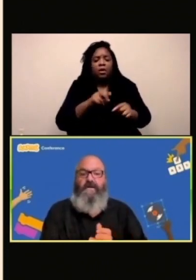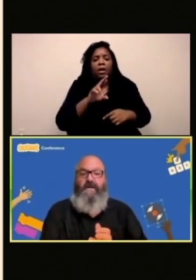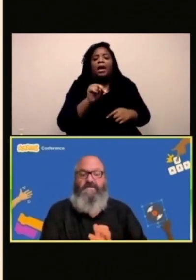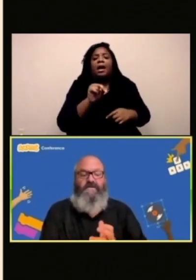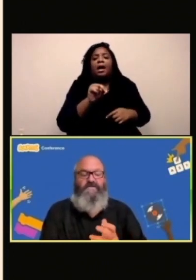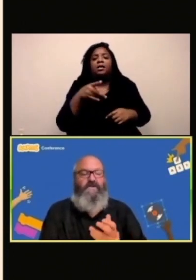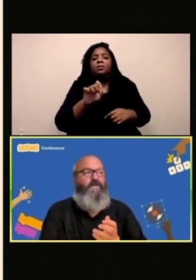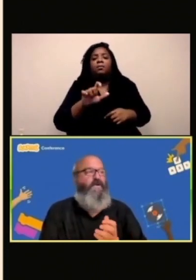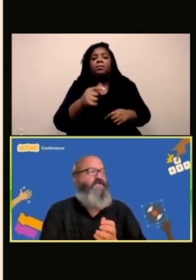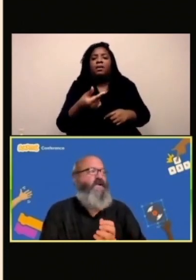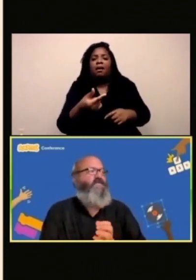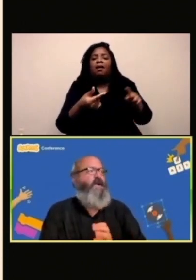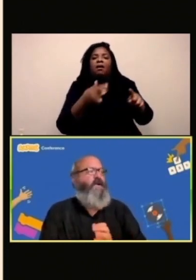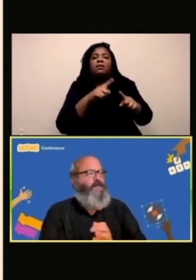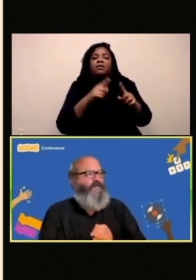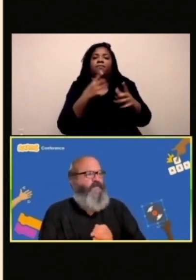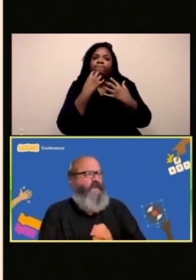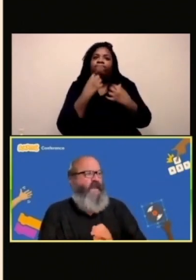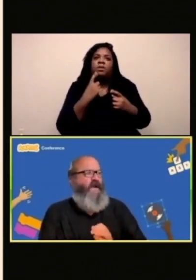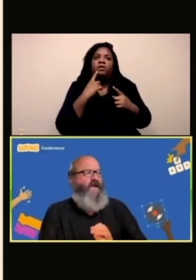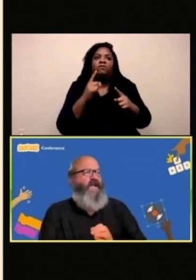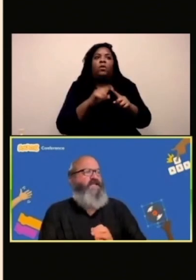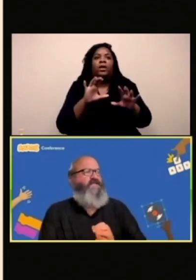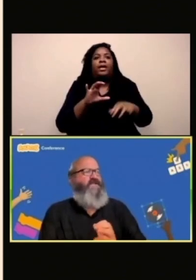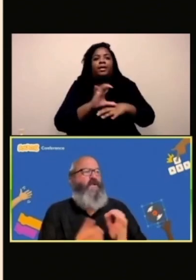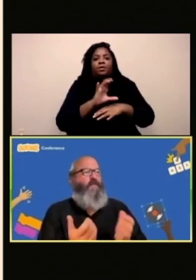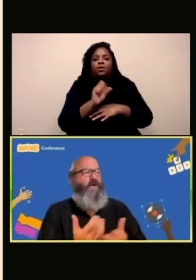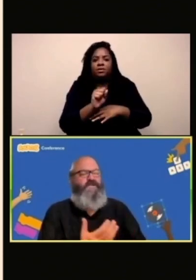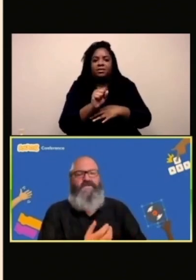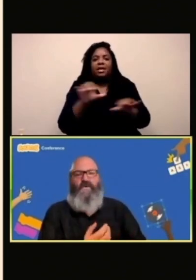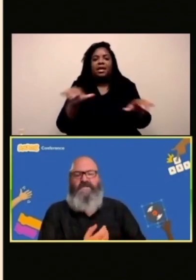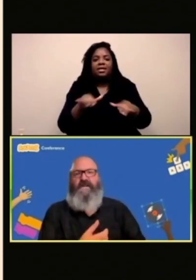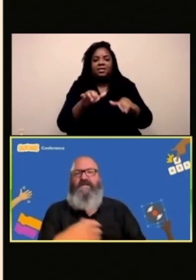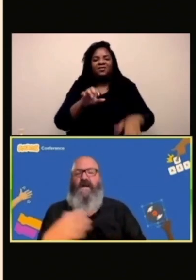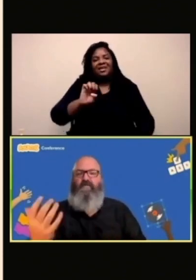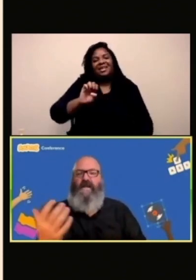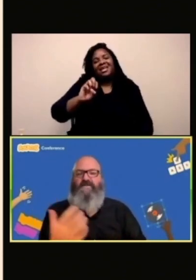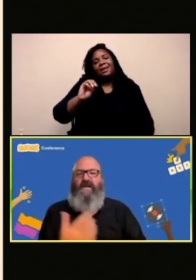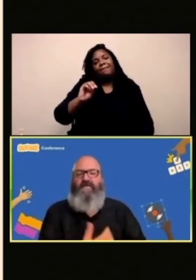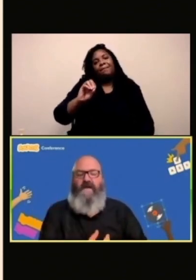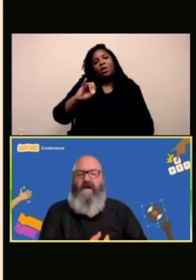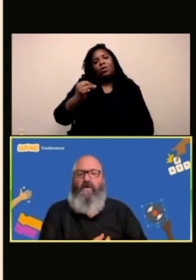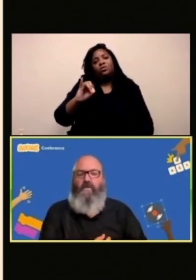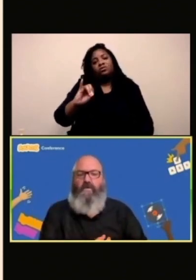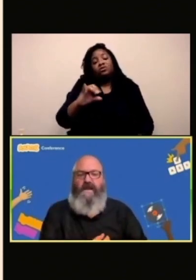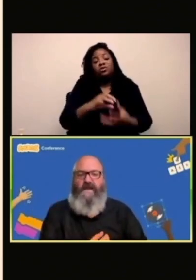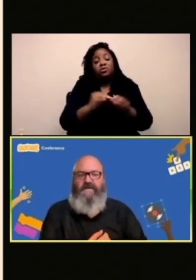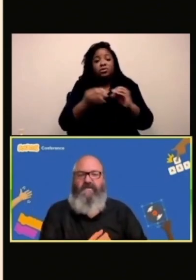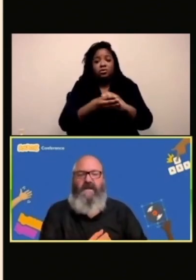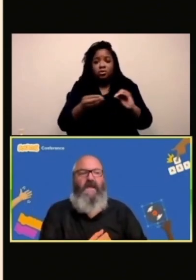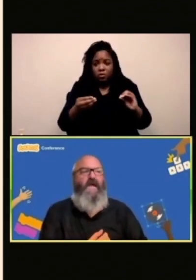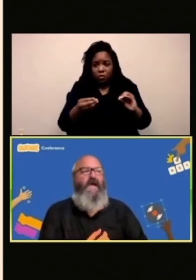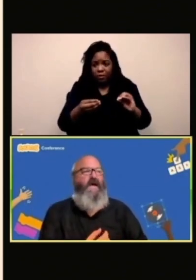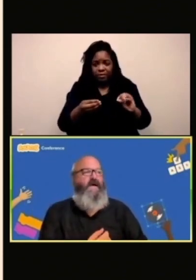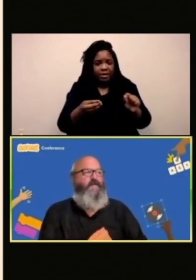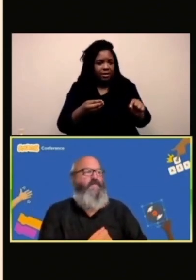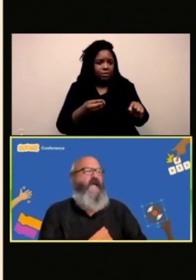of unplugged activities with computer science, is called emoji stories, and it's kind of based off of a Hello Ruby